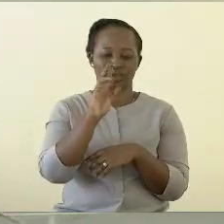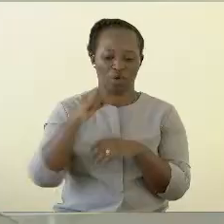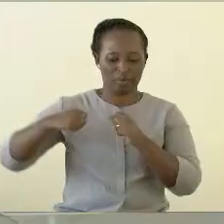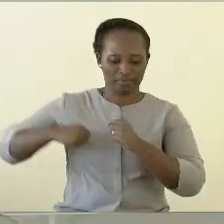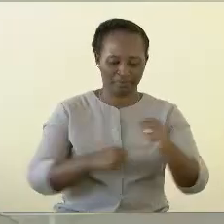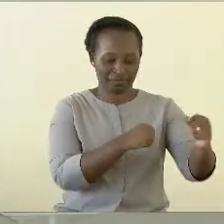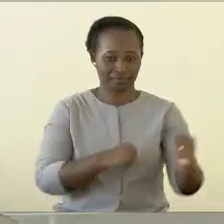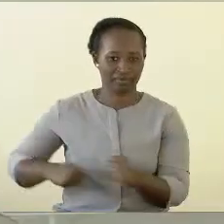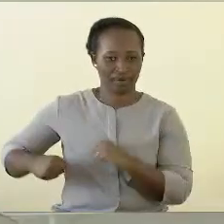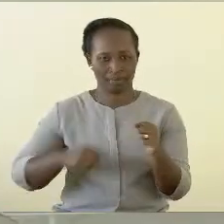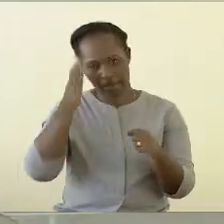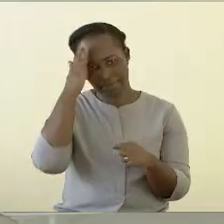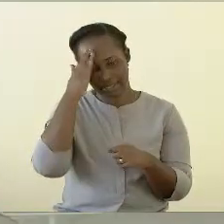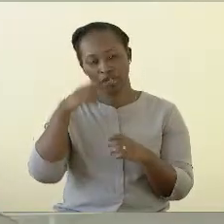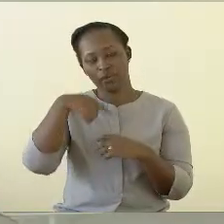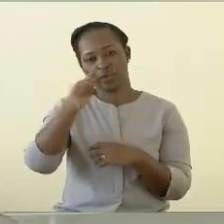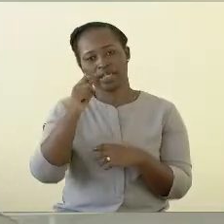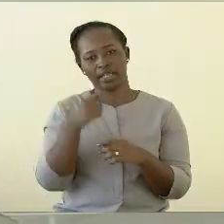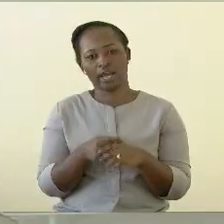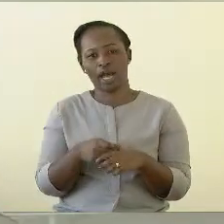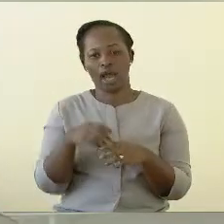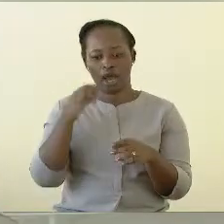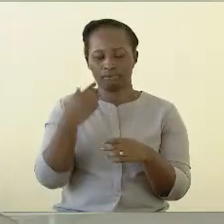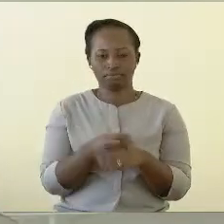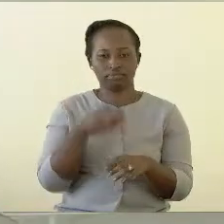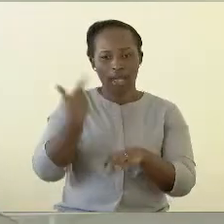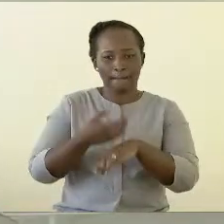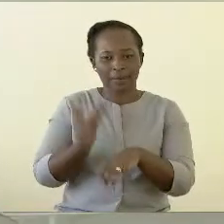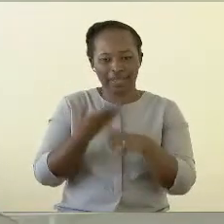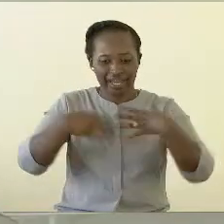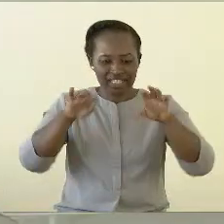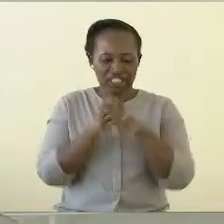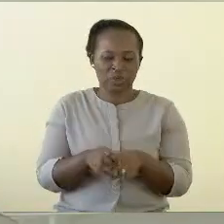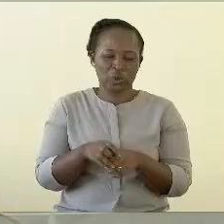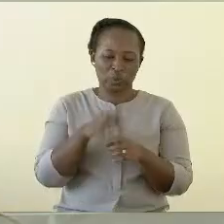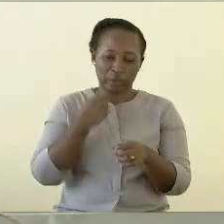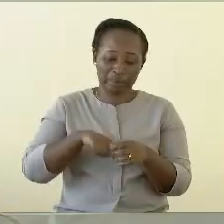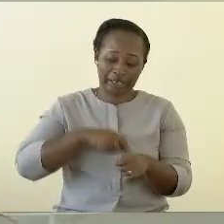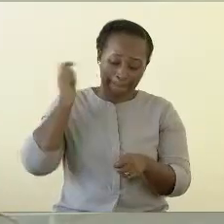tukajya mu mabuye y'agaciro tugacukura, then when it rains you can imagine what happens.